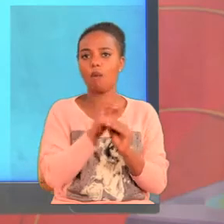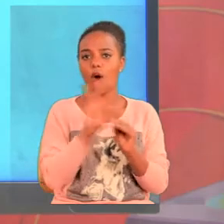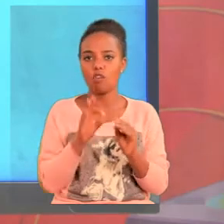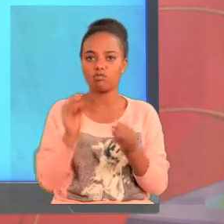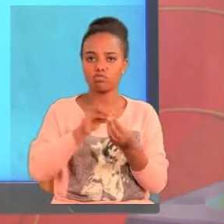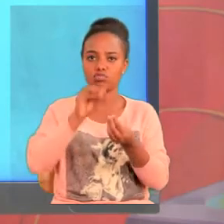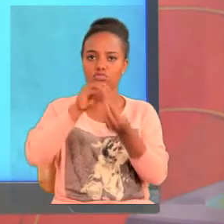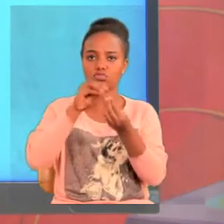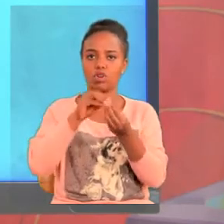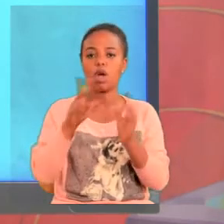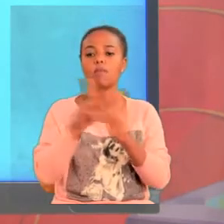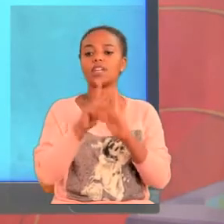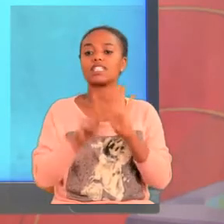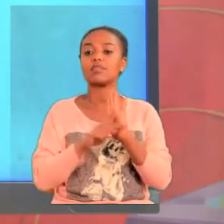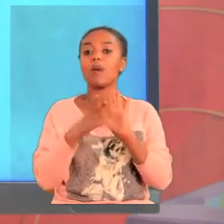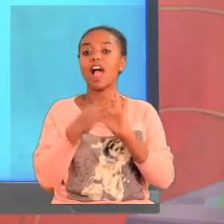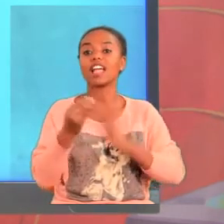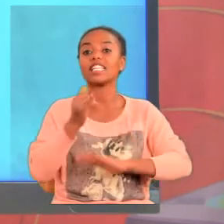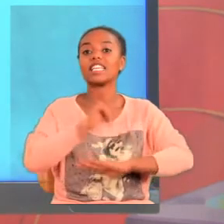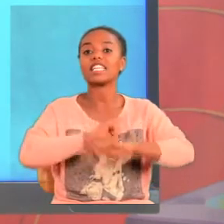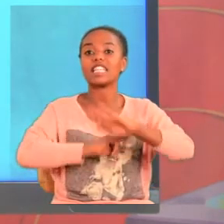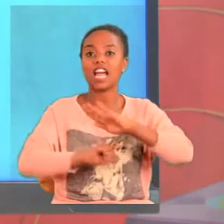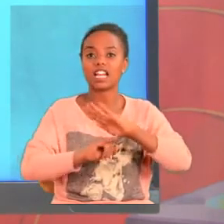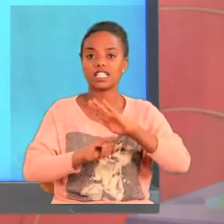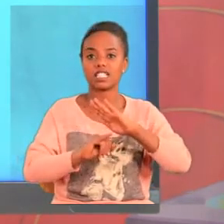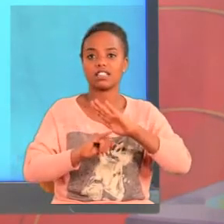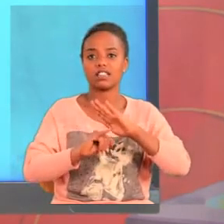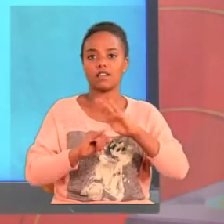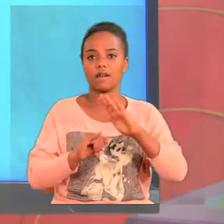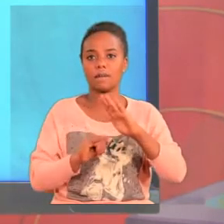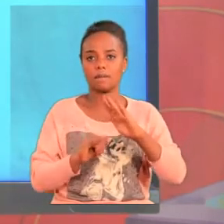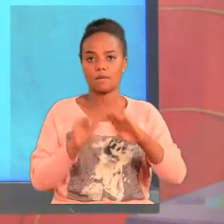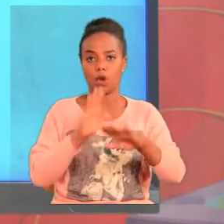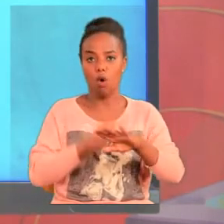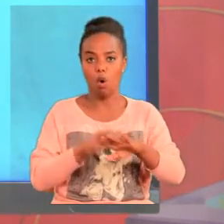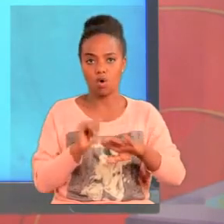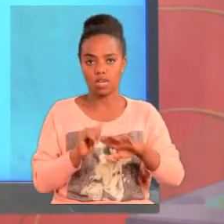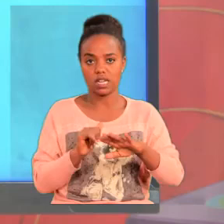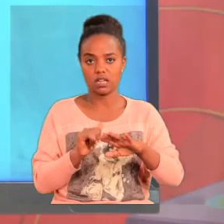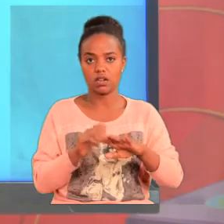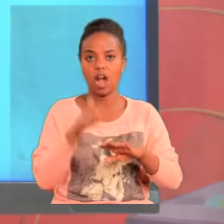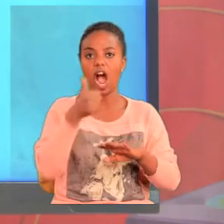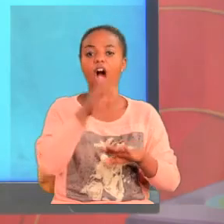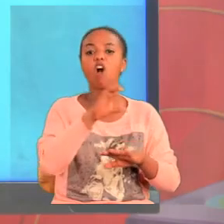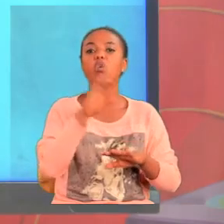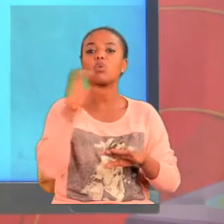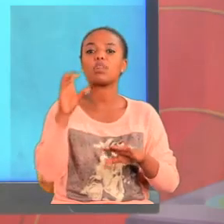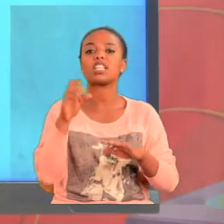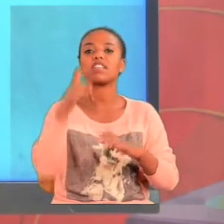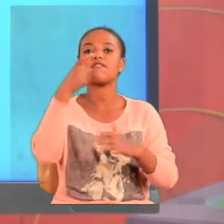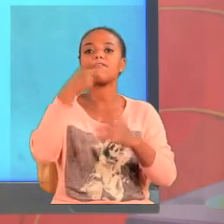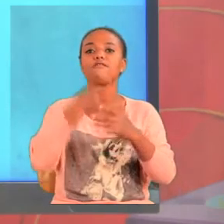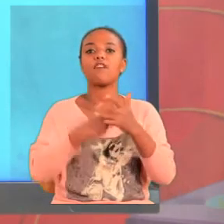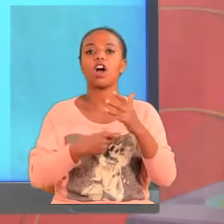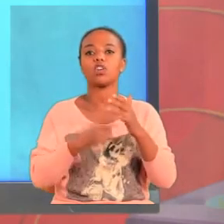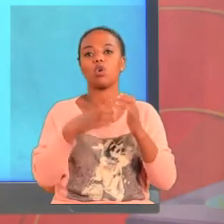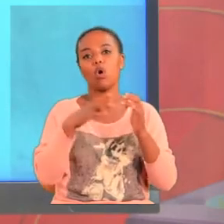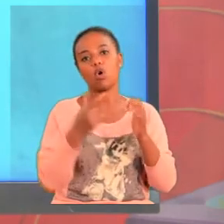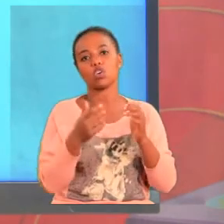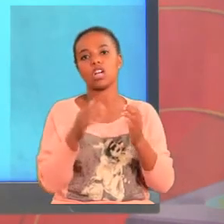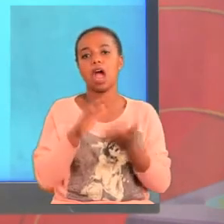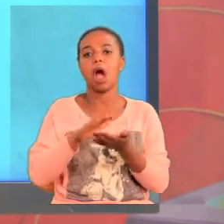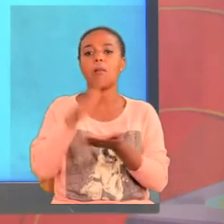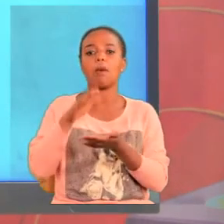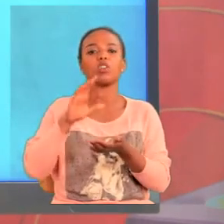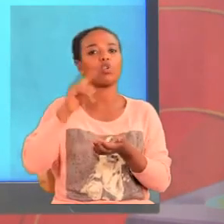the principal and interest, we call this accumulated value or amount or the